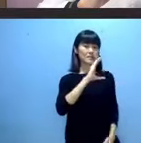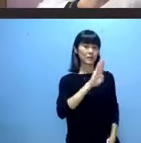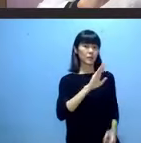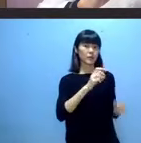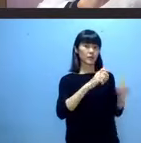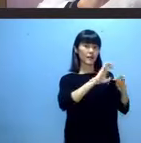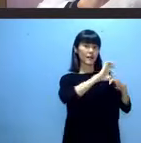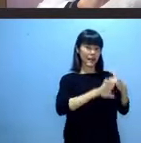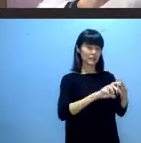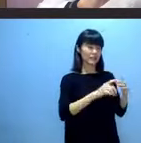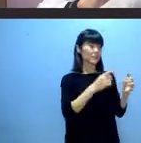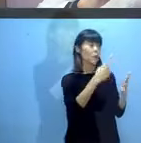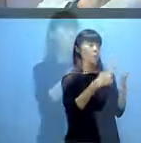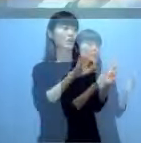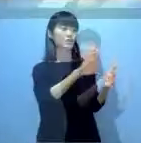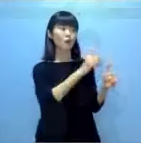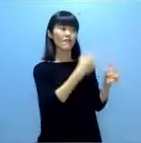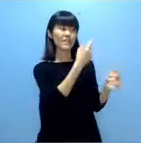Oh, I want to eat hot pot.